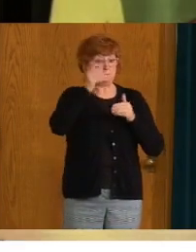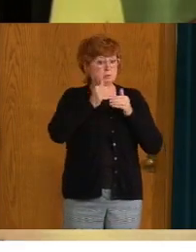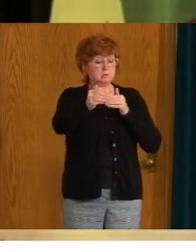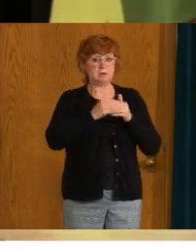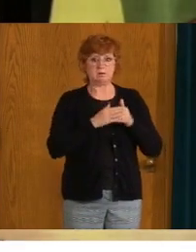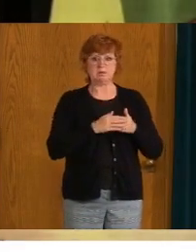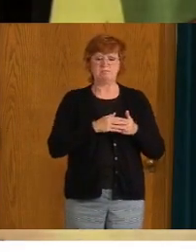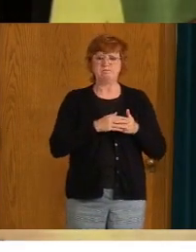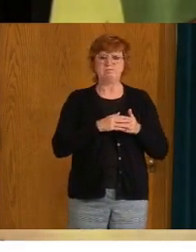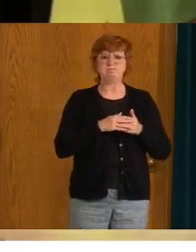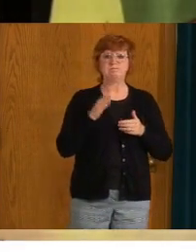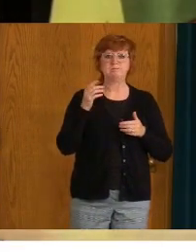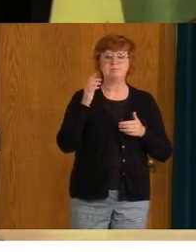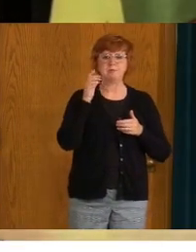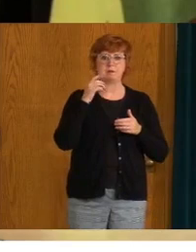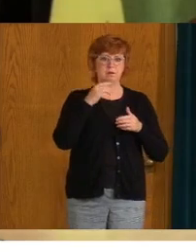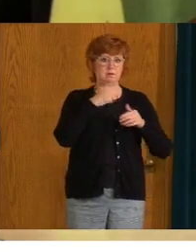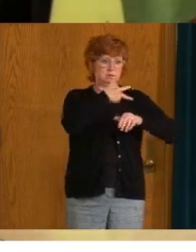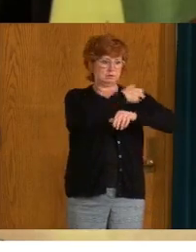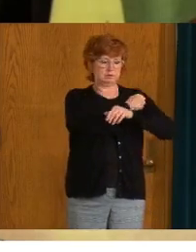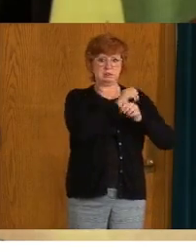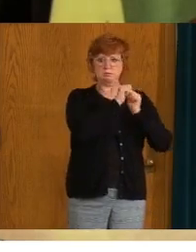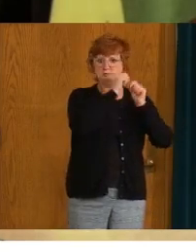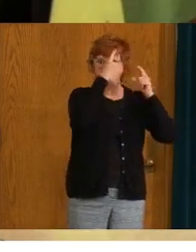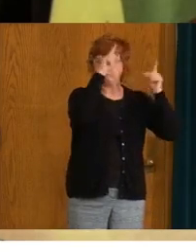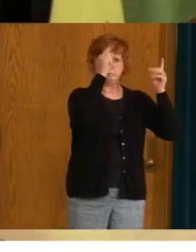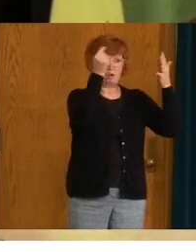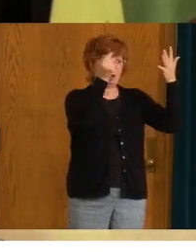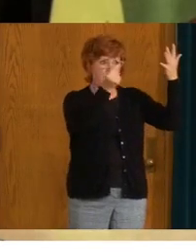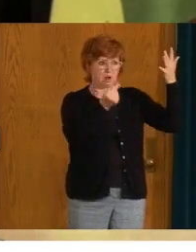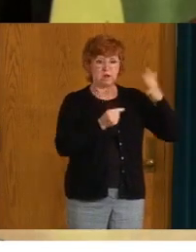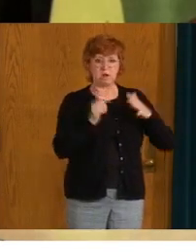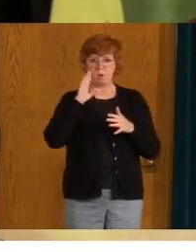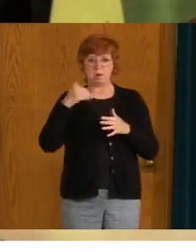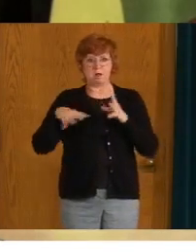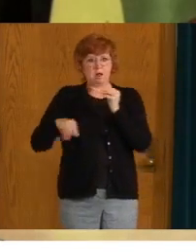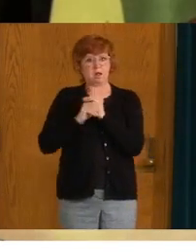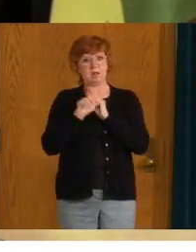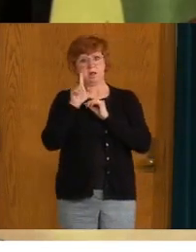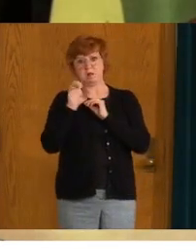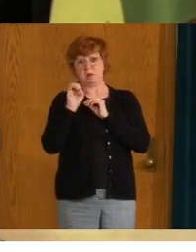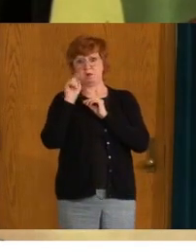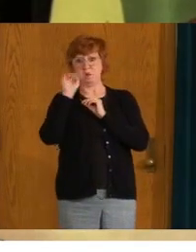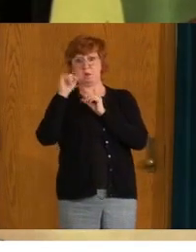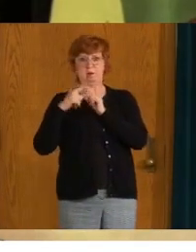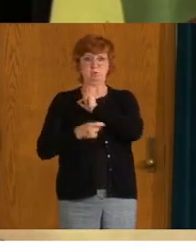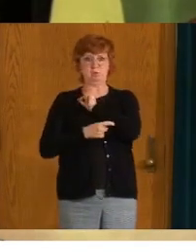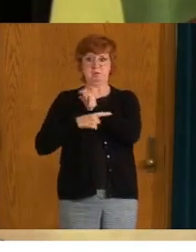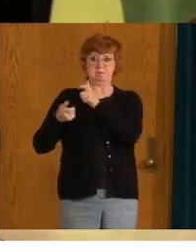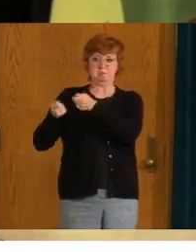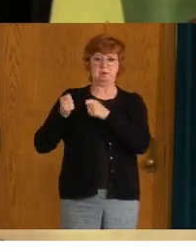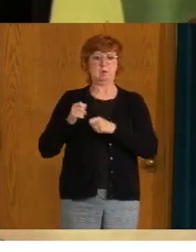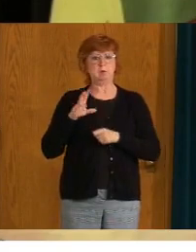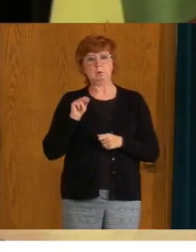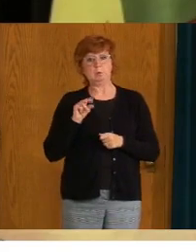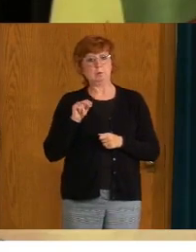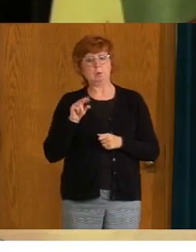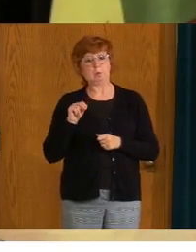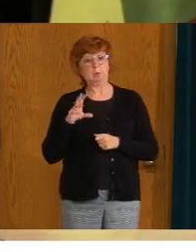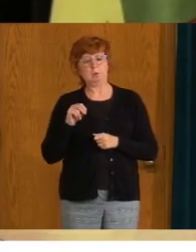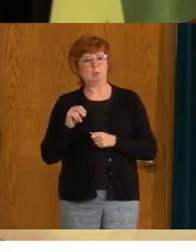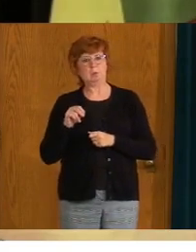of getting a vaccine? No, we're not. It's just the right thing to do, and we'd ask you to do it.